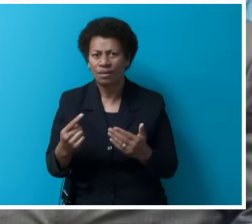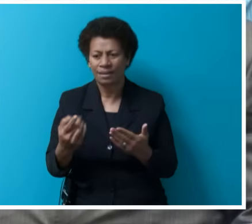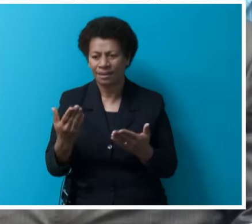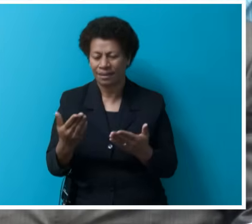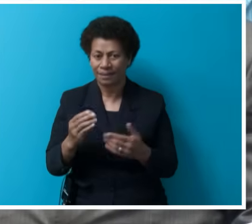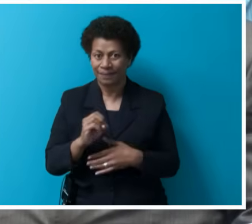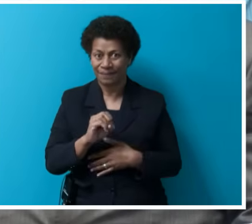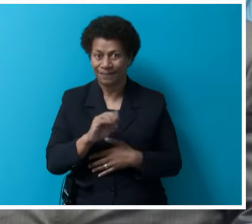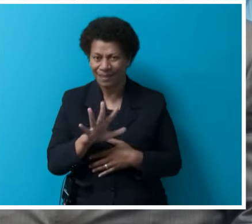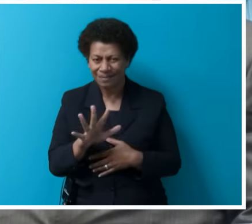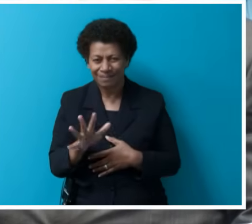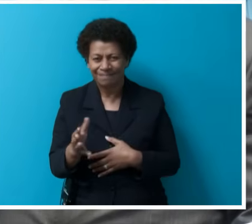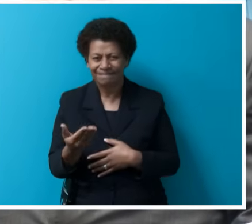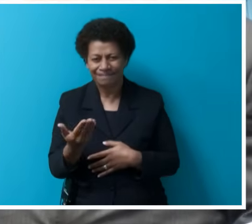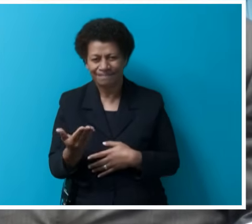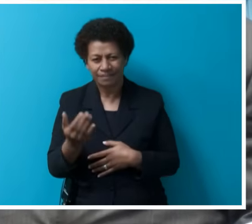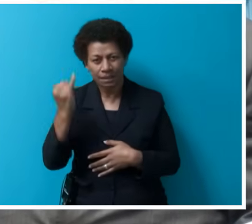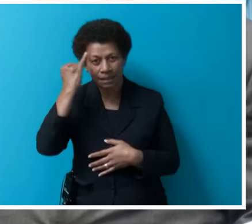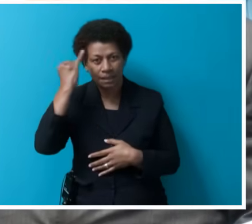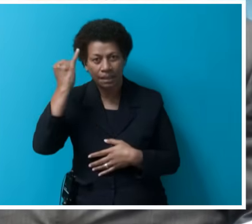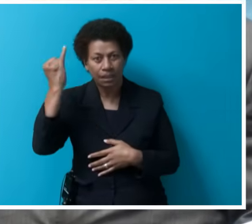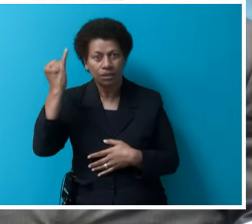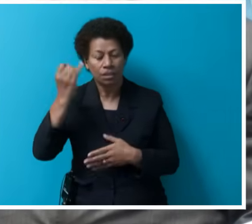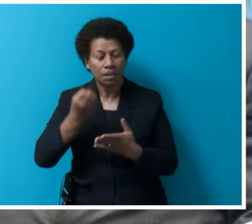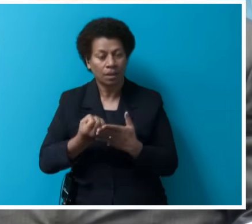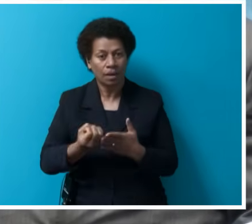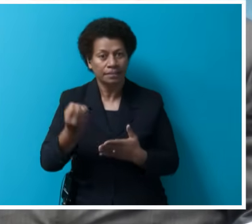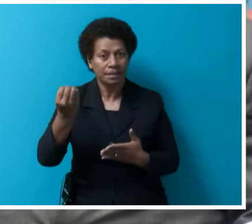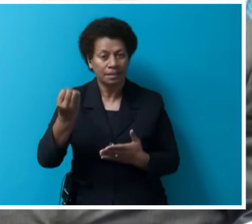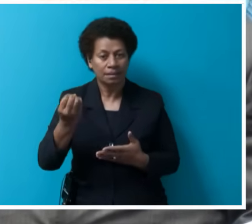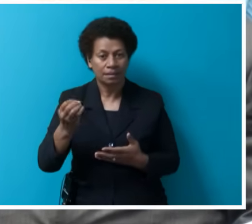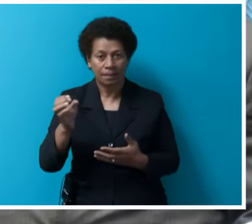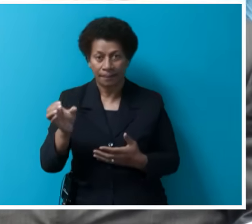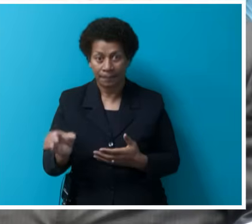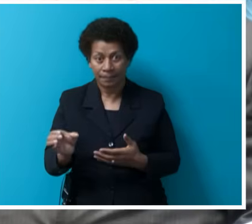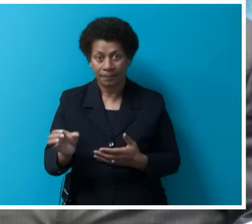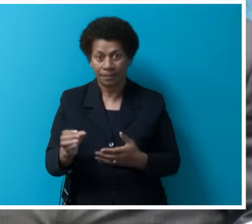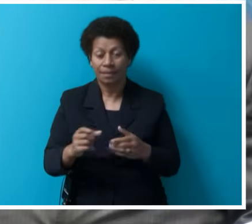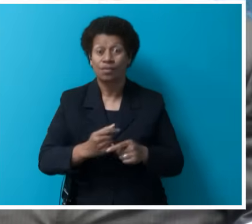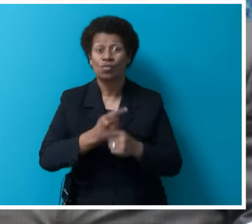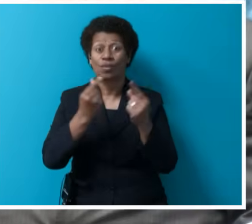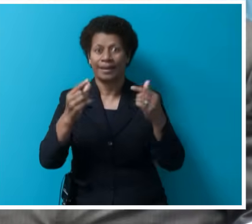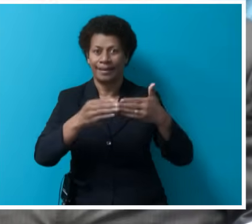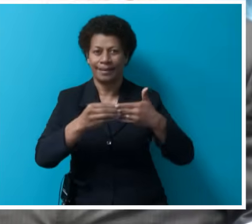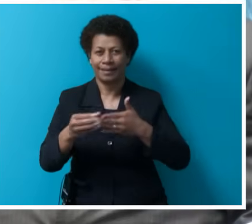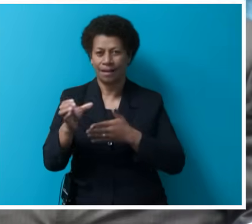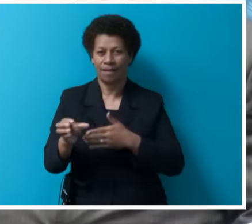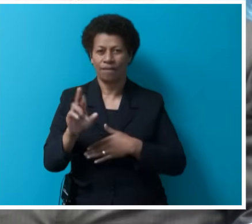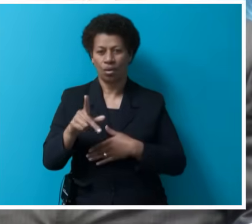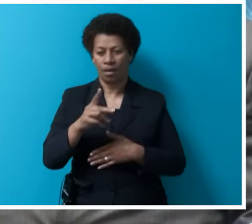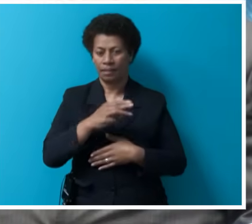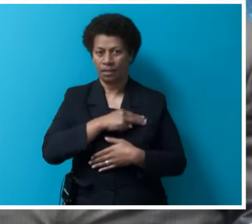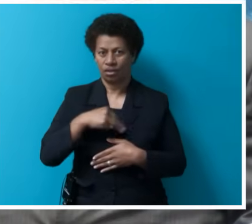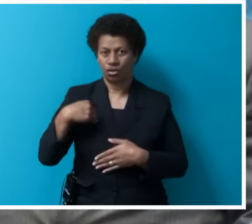great leader for the Ministry of Finance. And I want to take this opportunity to thank him sincerely. I want to thank